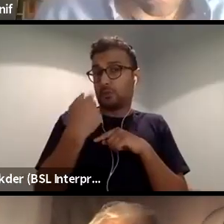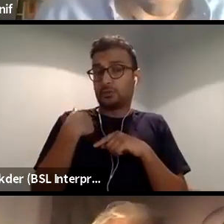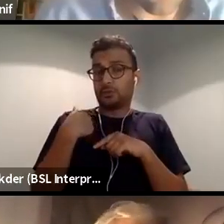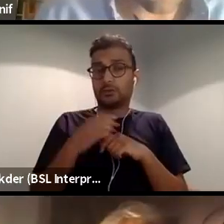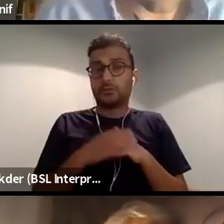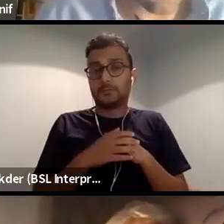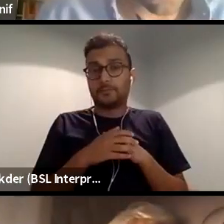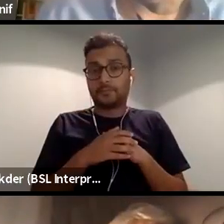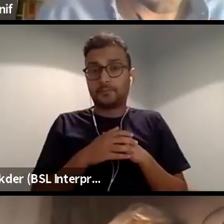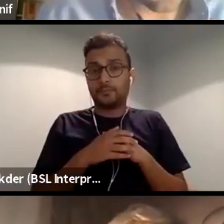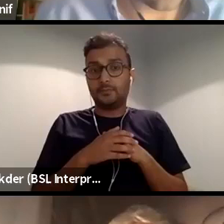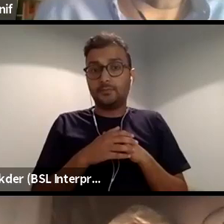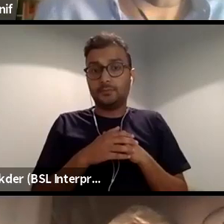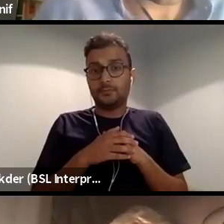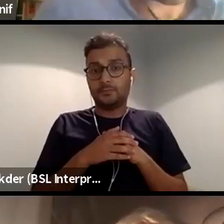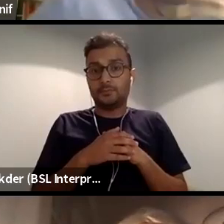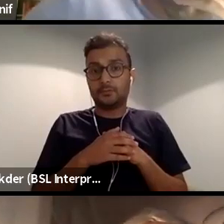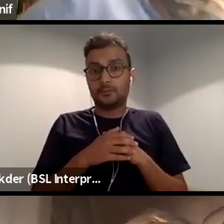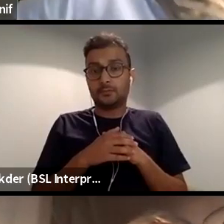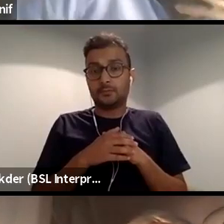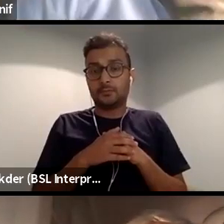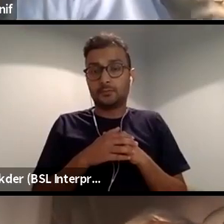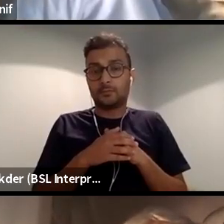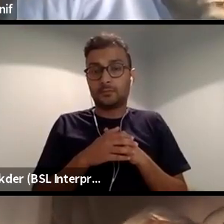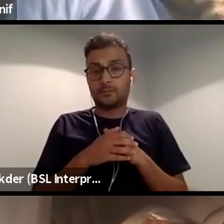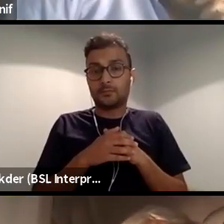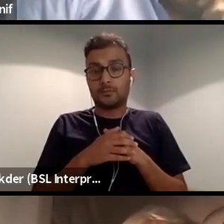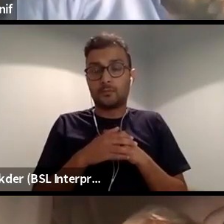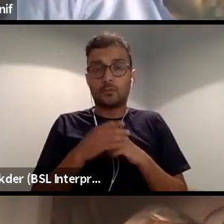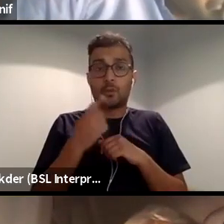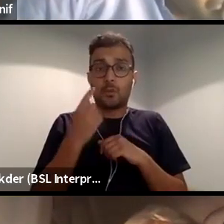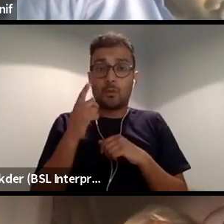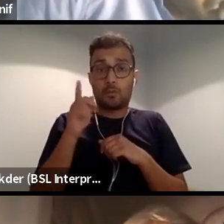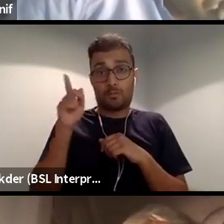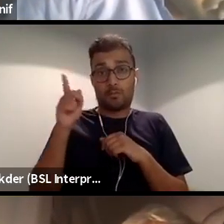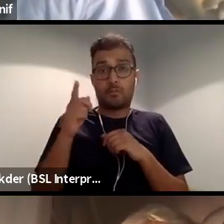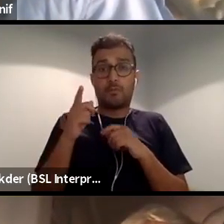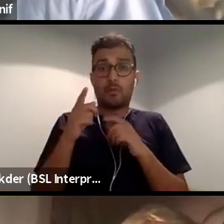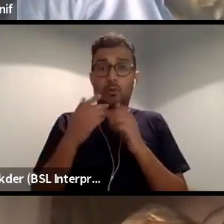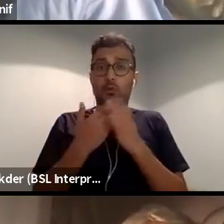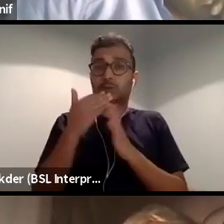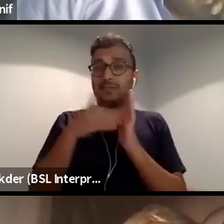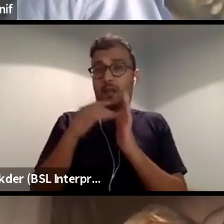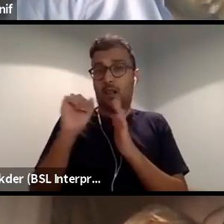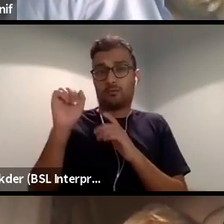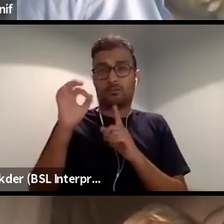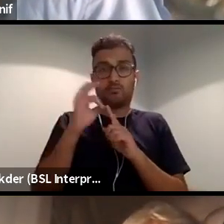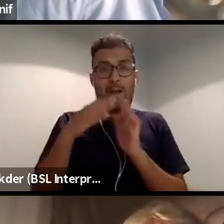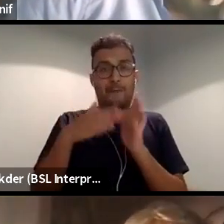One of the things that actually the Prime Minister of New Zealand said, actually,